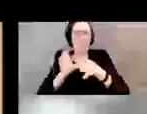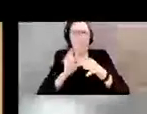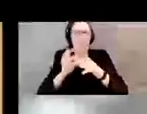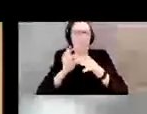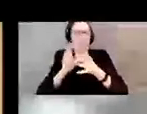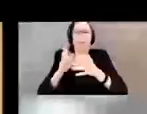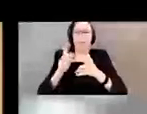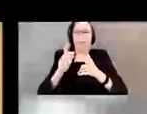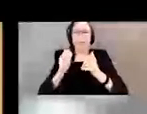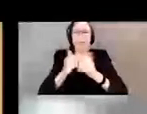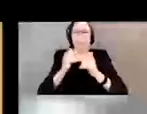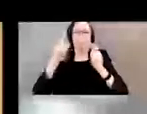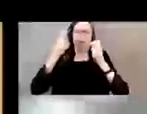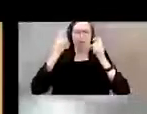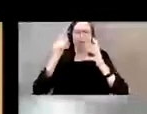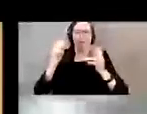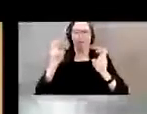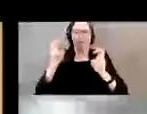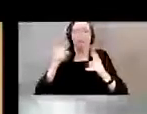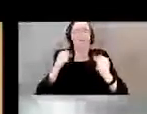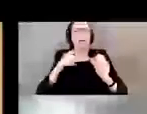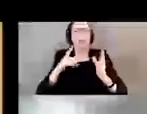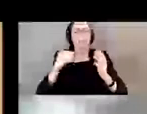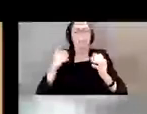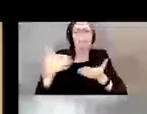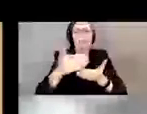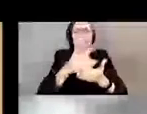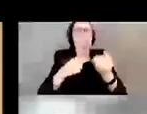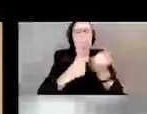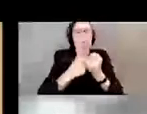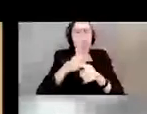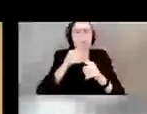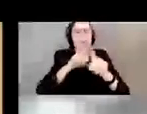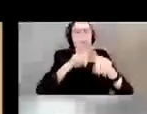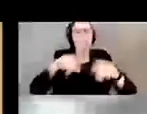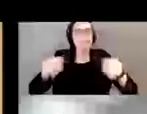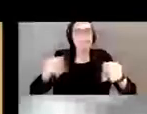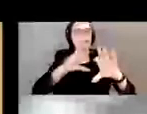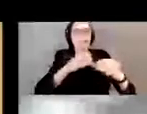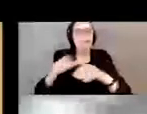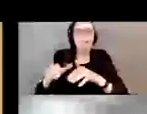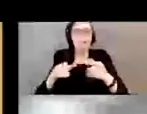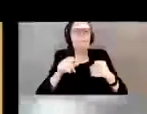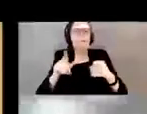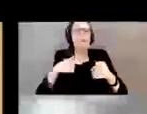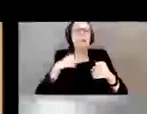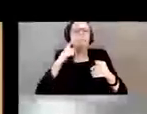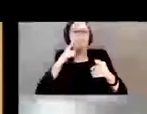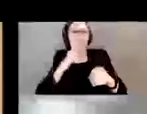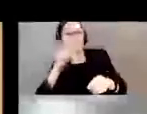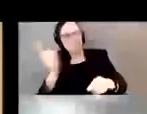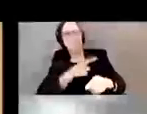his new crown, and get all of these different ethnic groups behind him. He decides to declare war against Britain